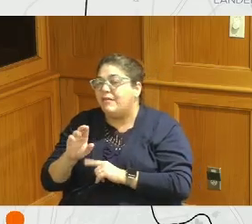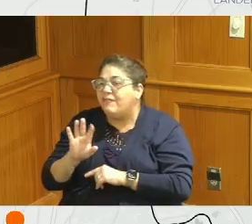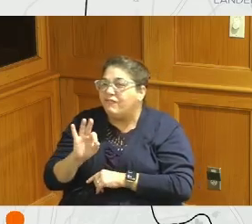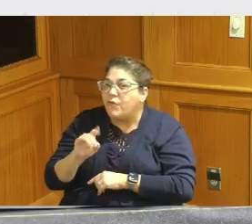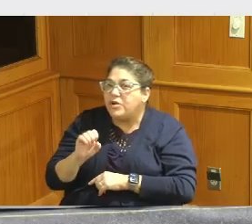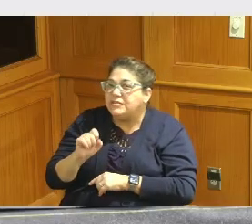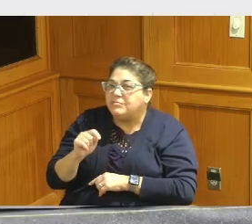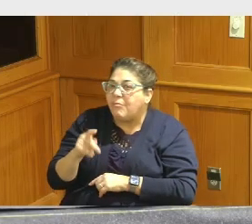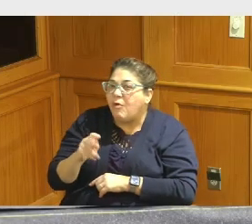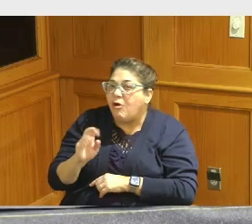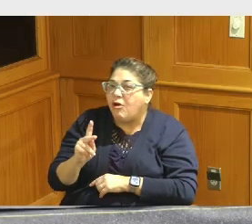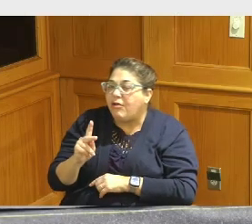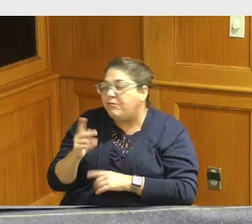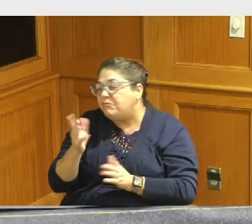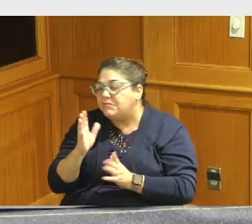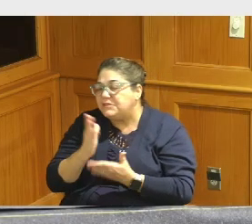Park.